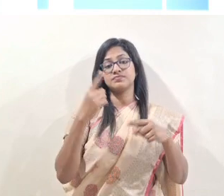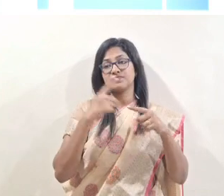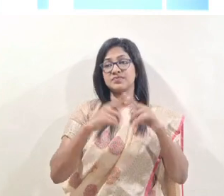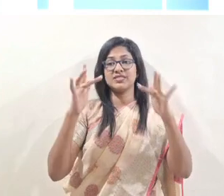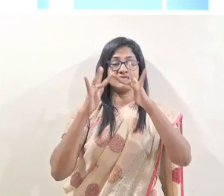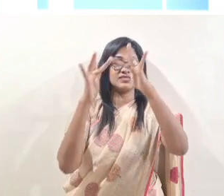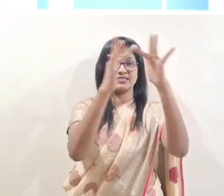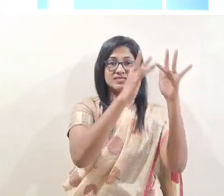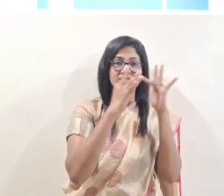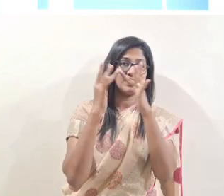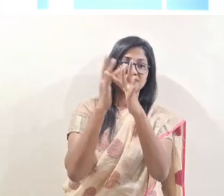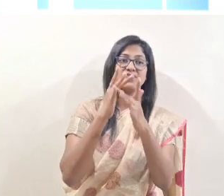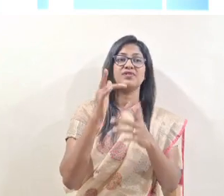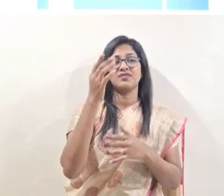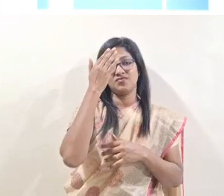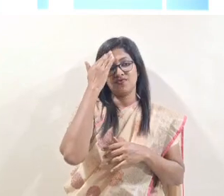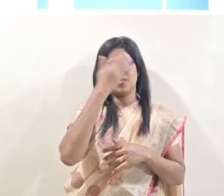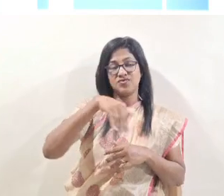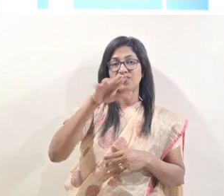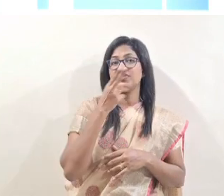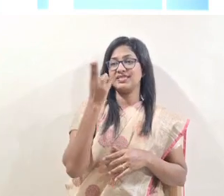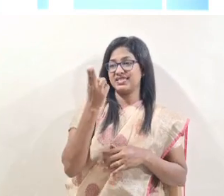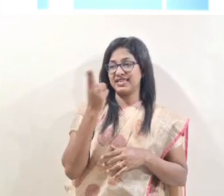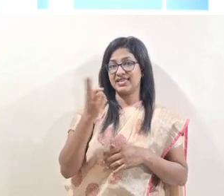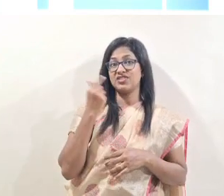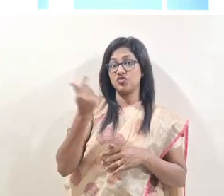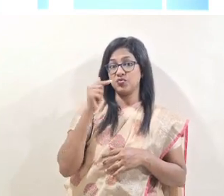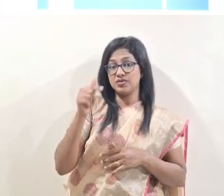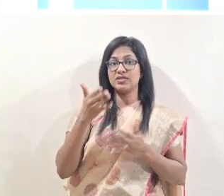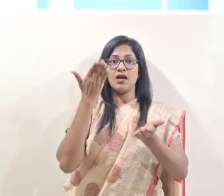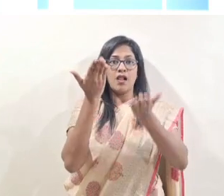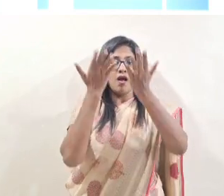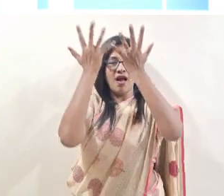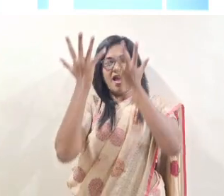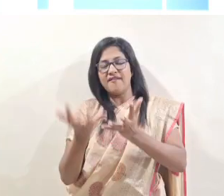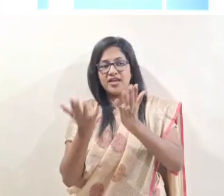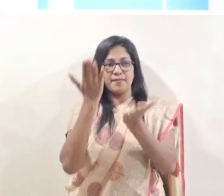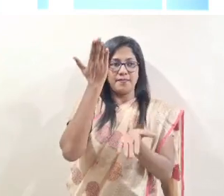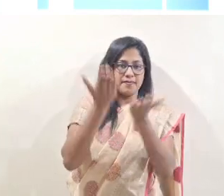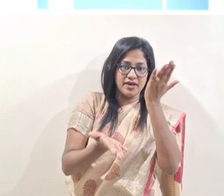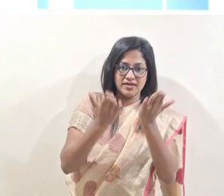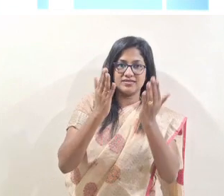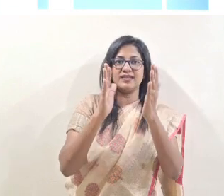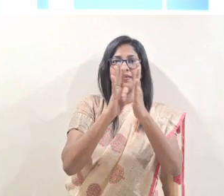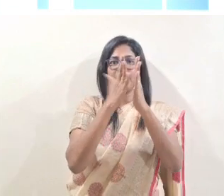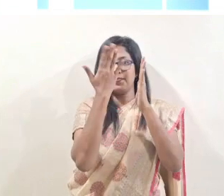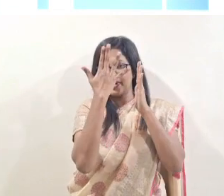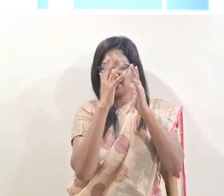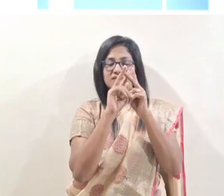servers, typically for ticketing and all, we need to do some load balancing, mirroring.